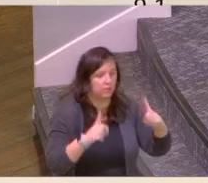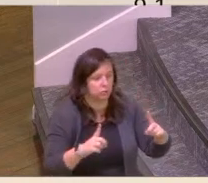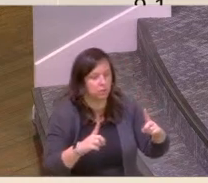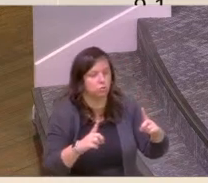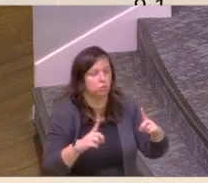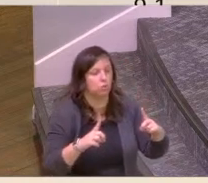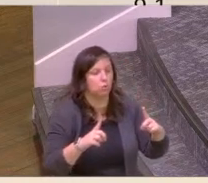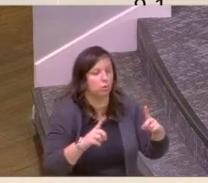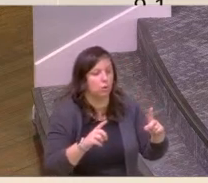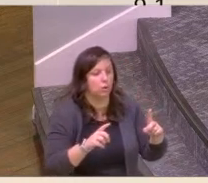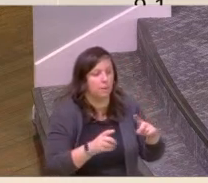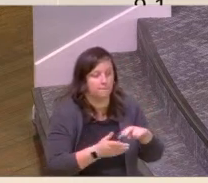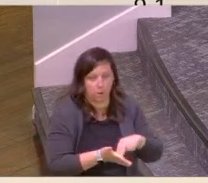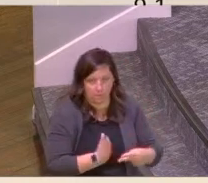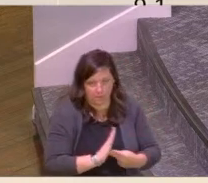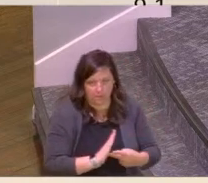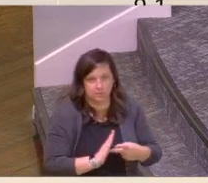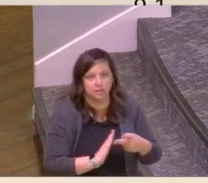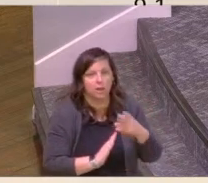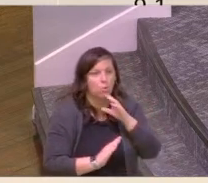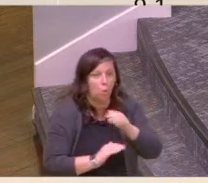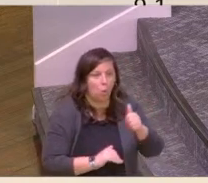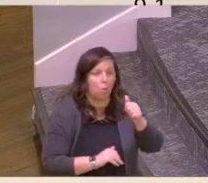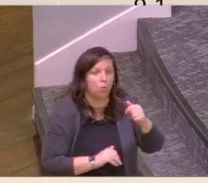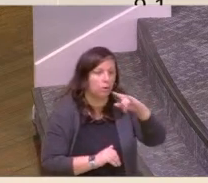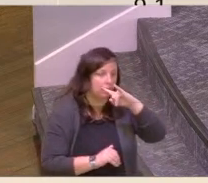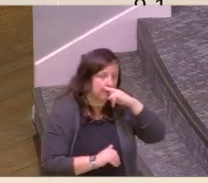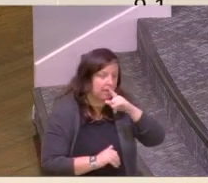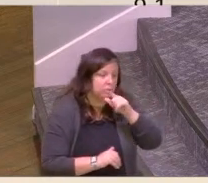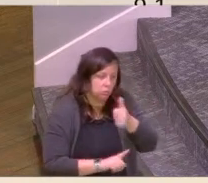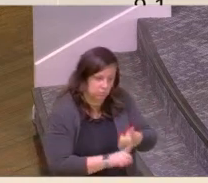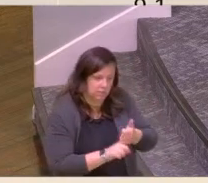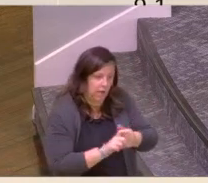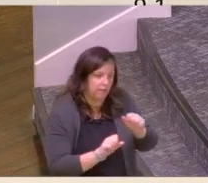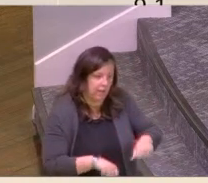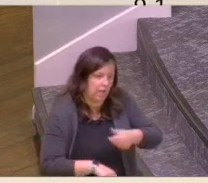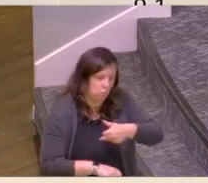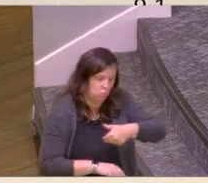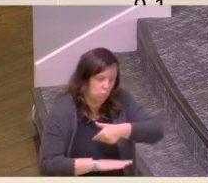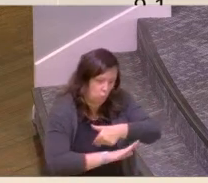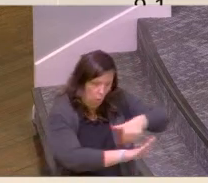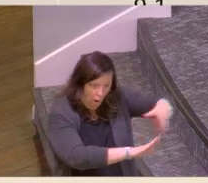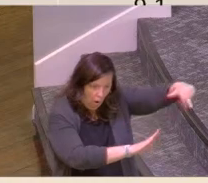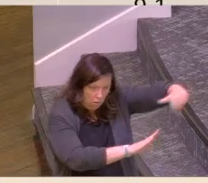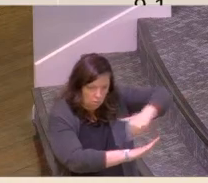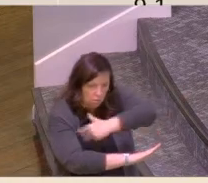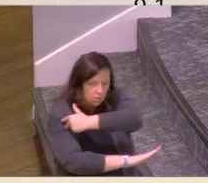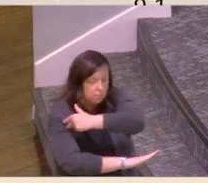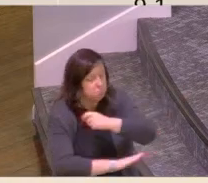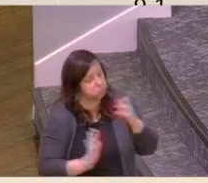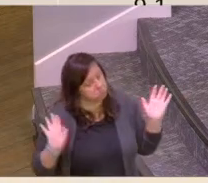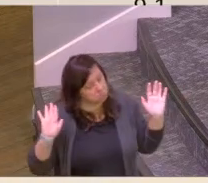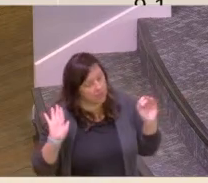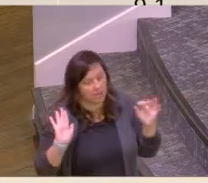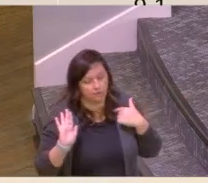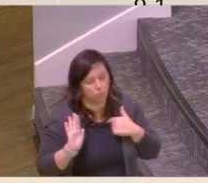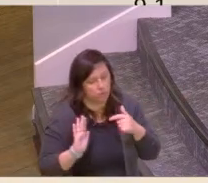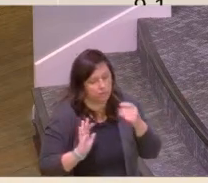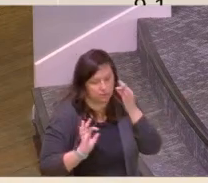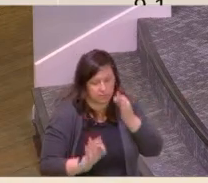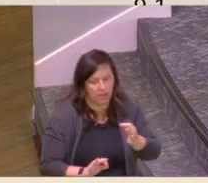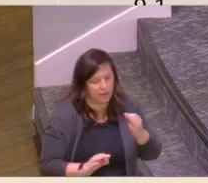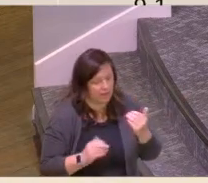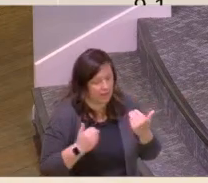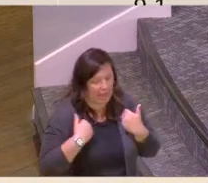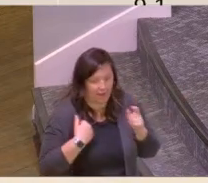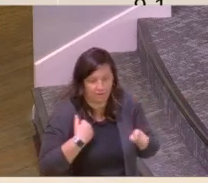ramp, then if that is something that we decide is a need, then that could be a recommendation.